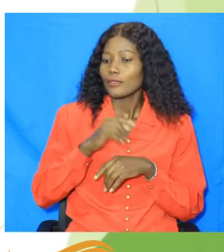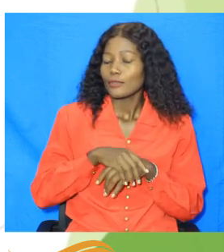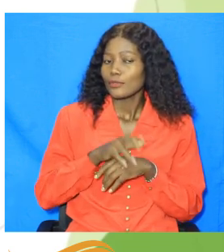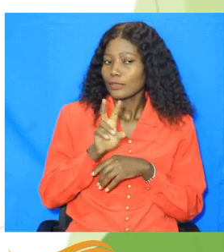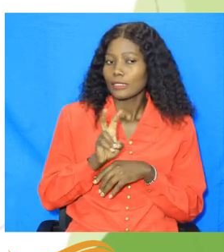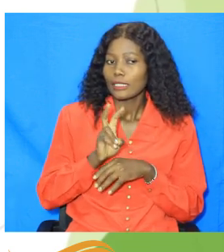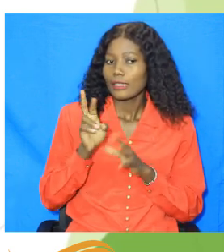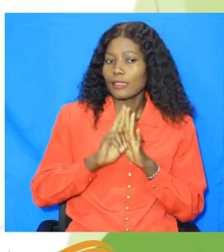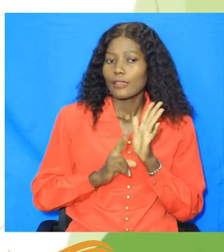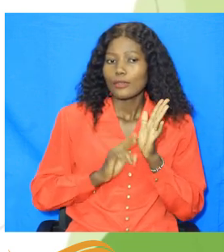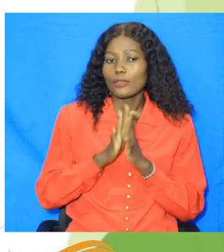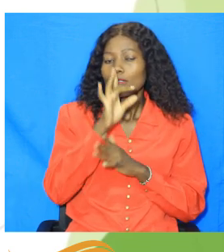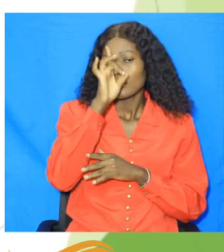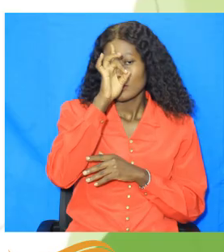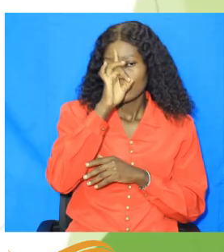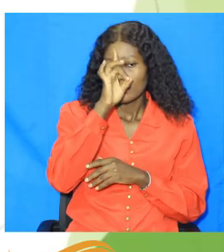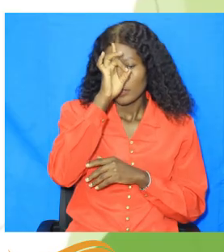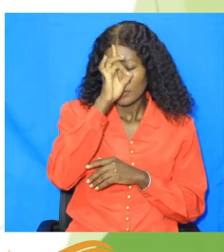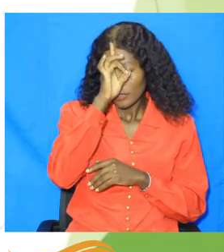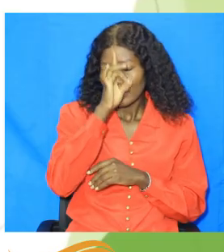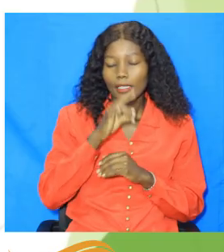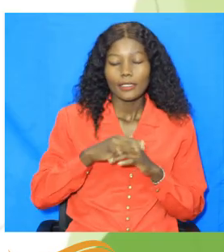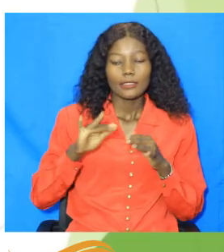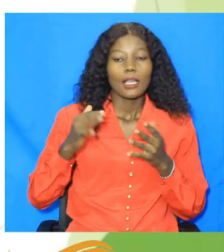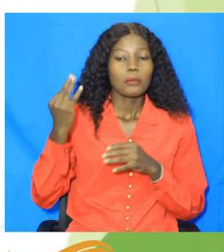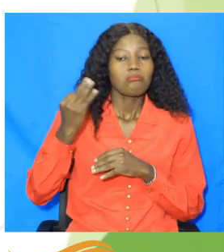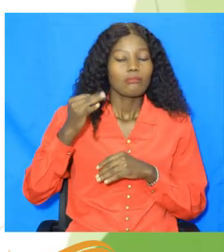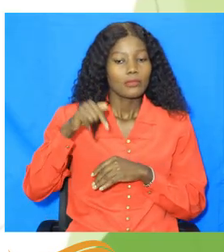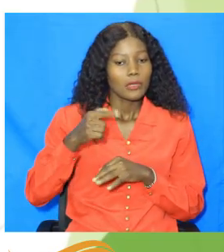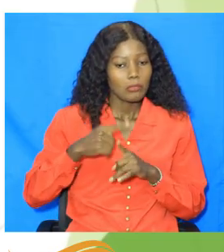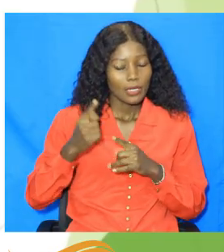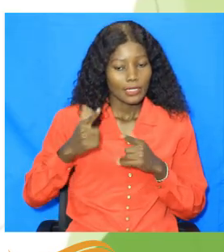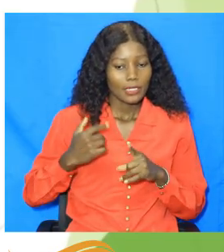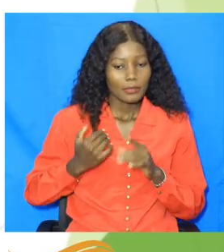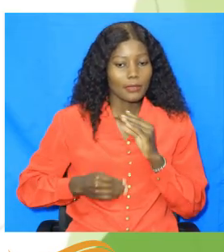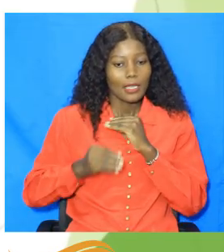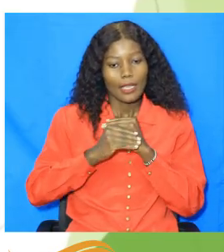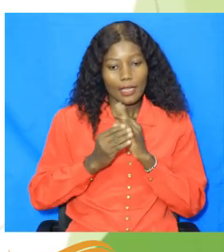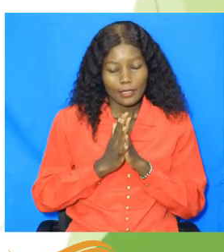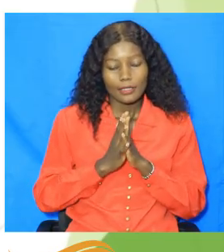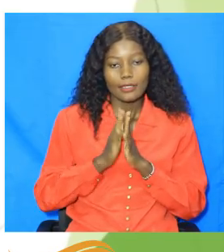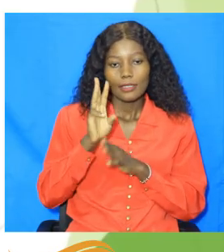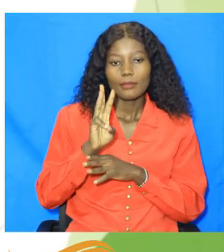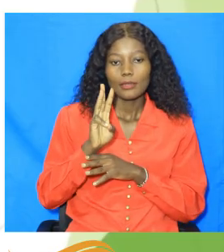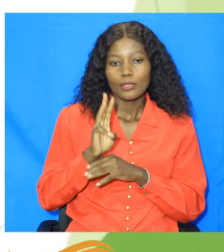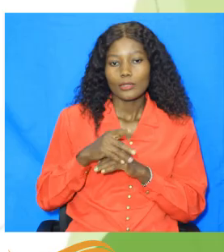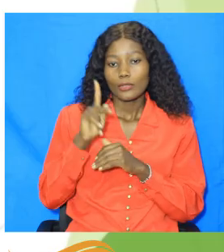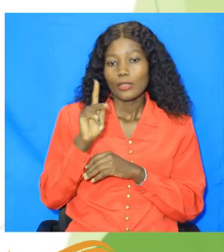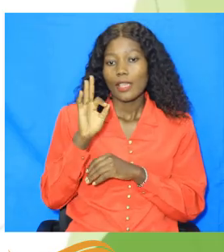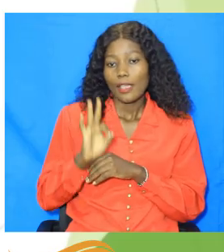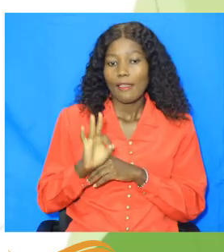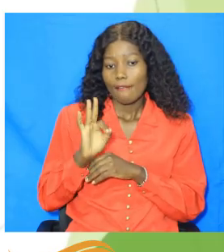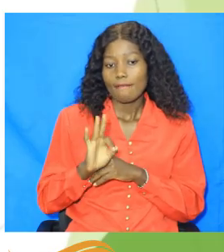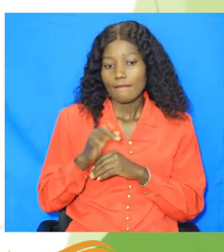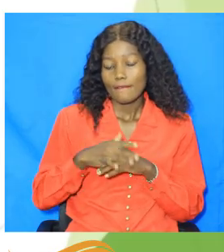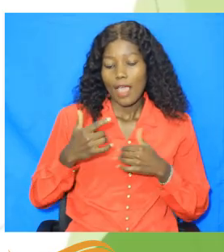they are presented today. And maybe just to add on that, WKF, that is the World Karate Federation, allows for